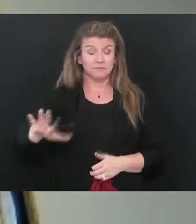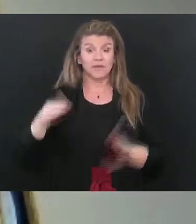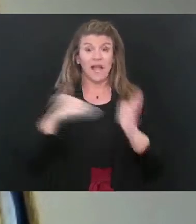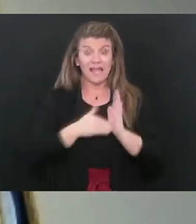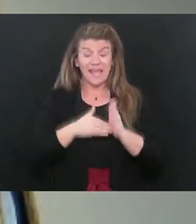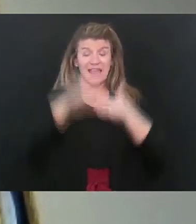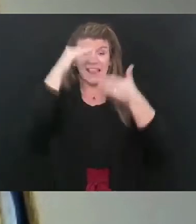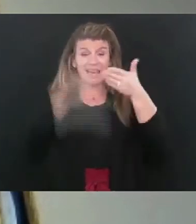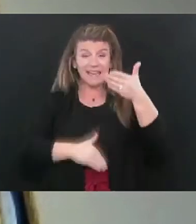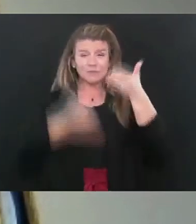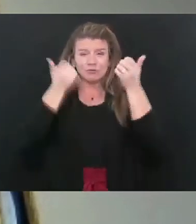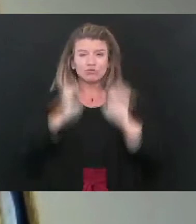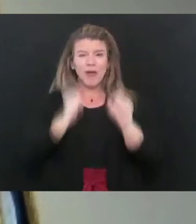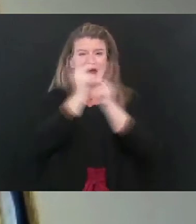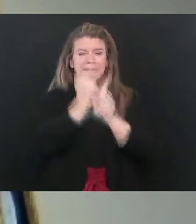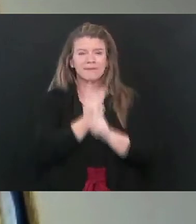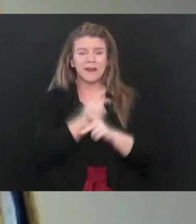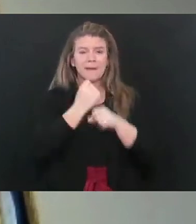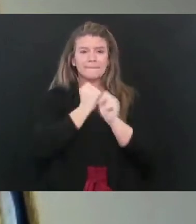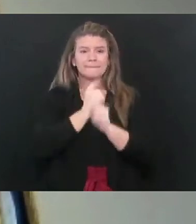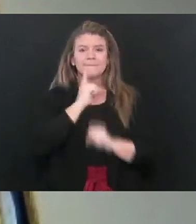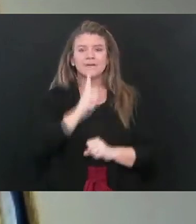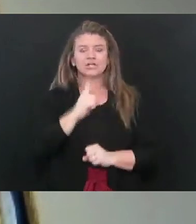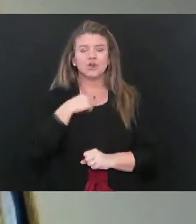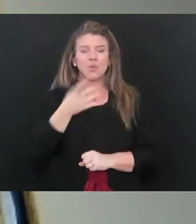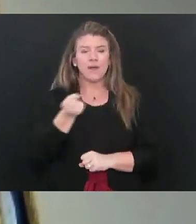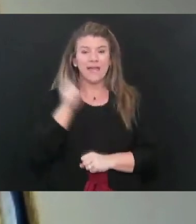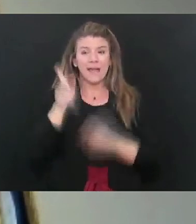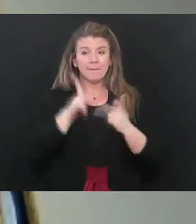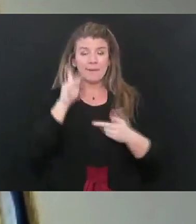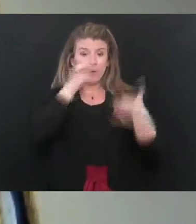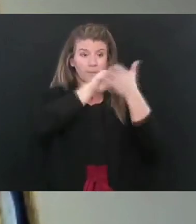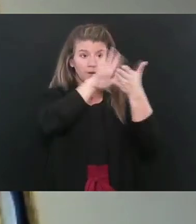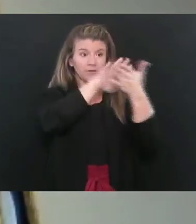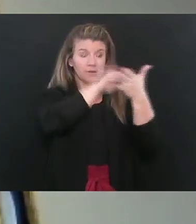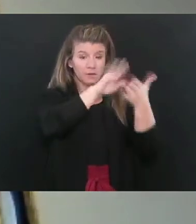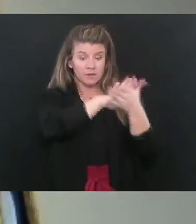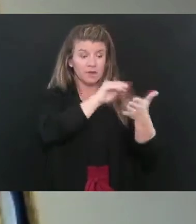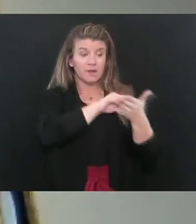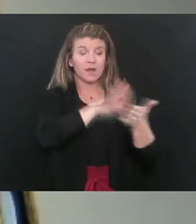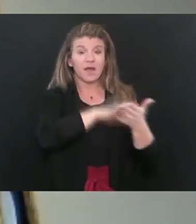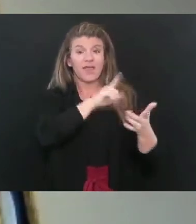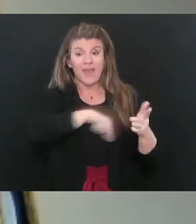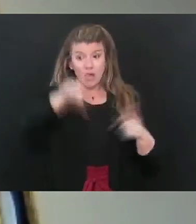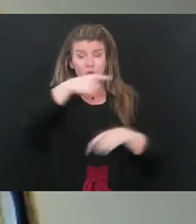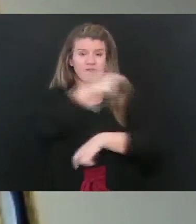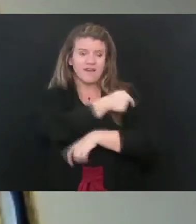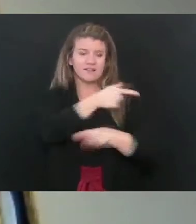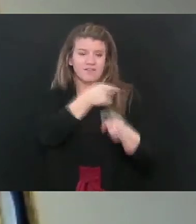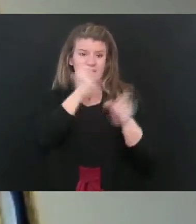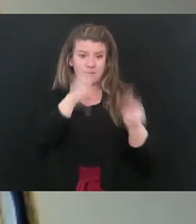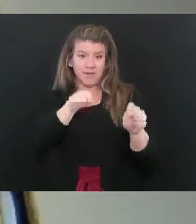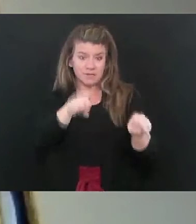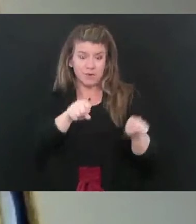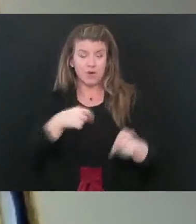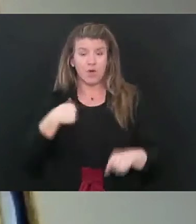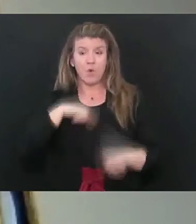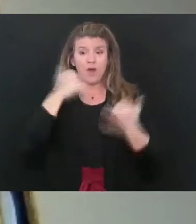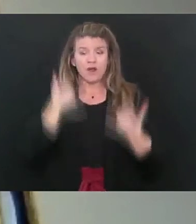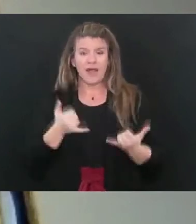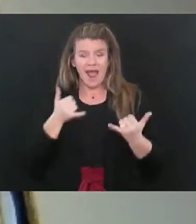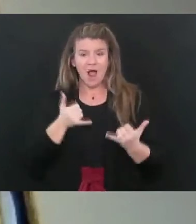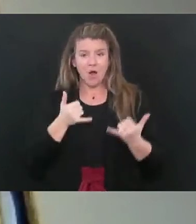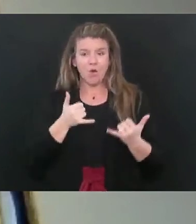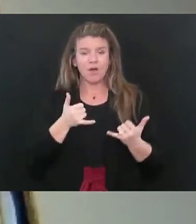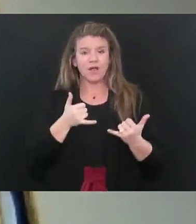list was to try to make sure we get people on that list vaccinated as quickly as possible. We are now pushing out